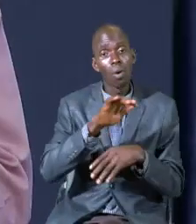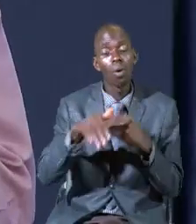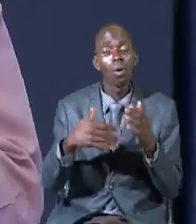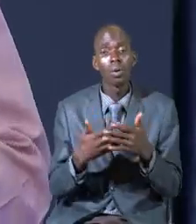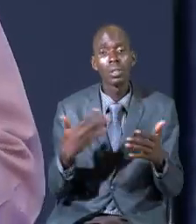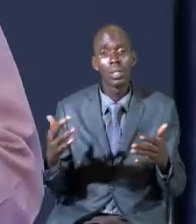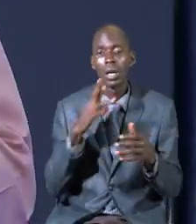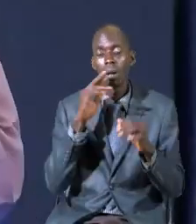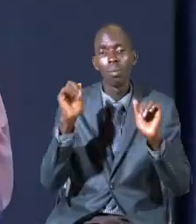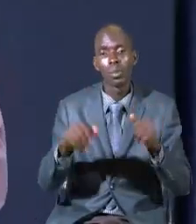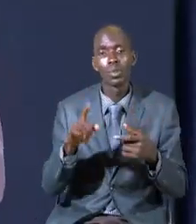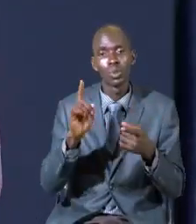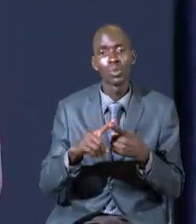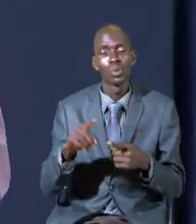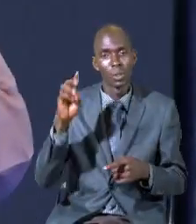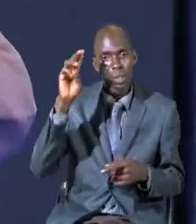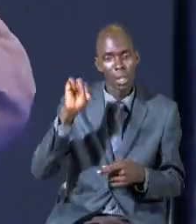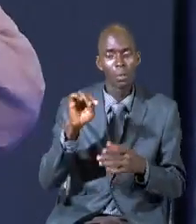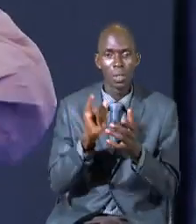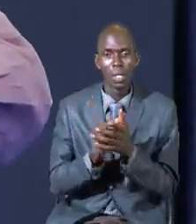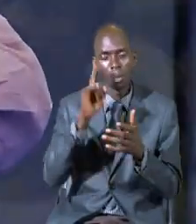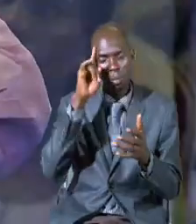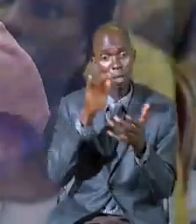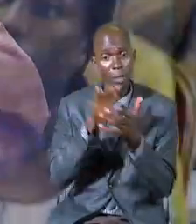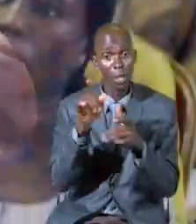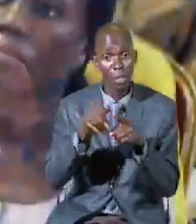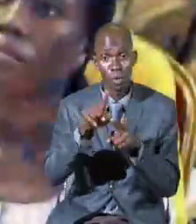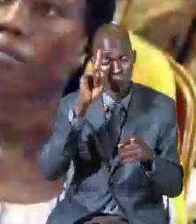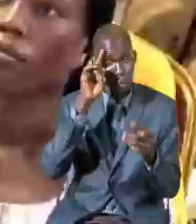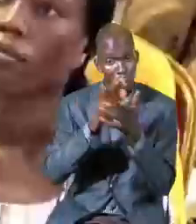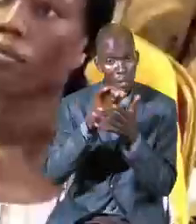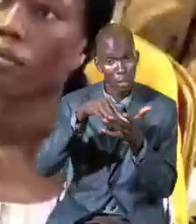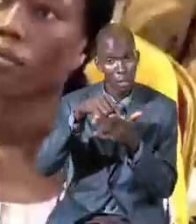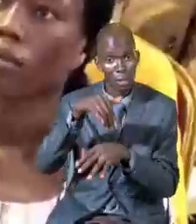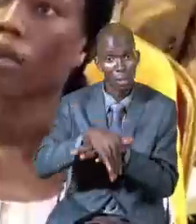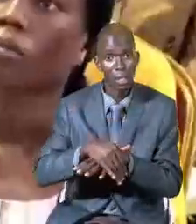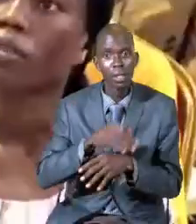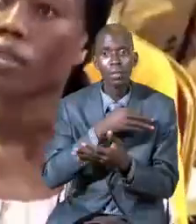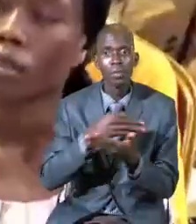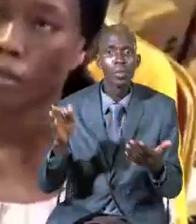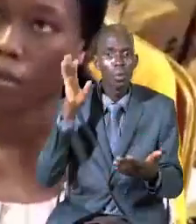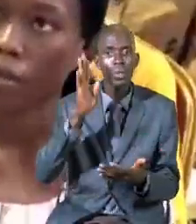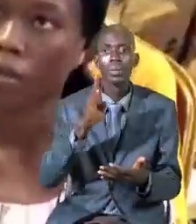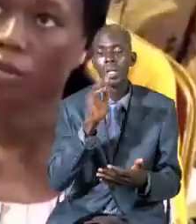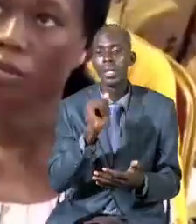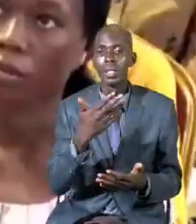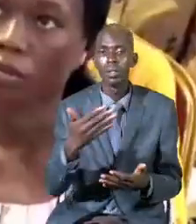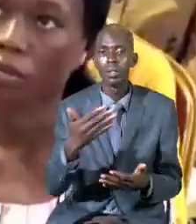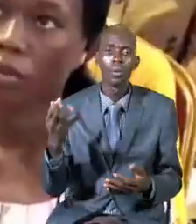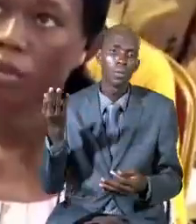that believeth. As you believe tonight, failure will be a thing of the past.